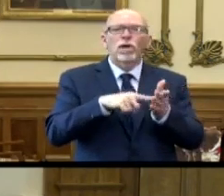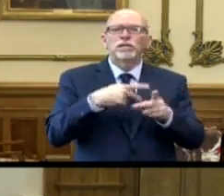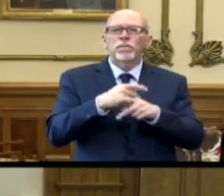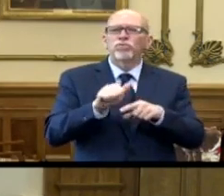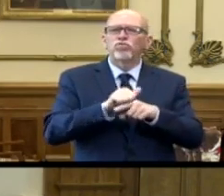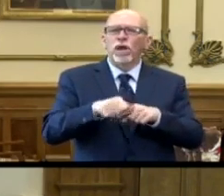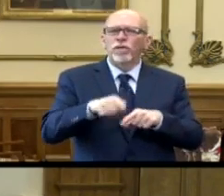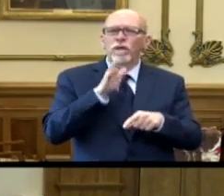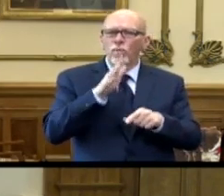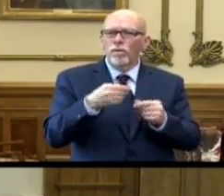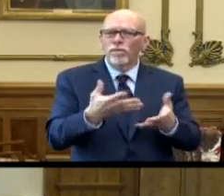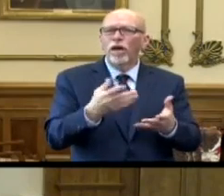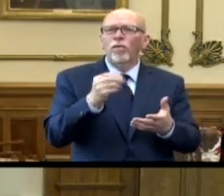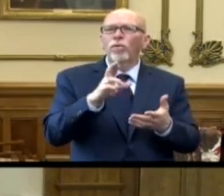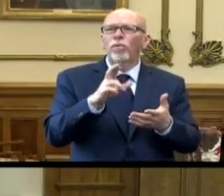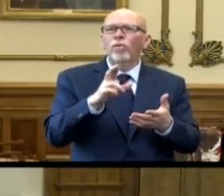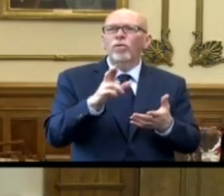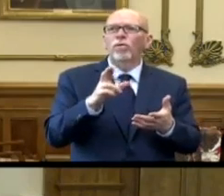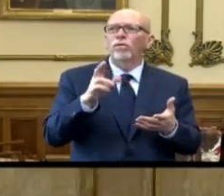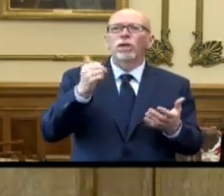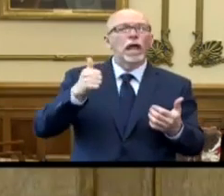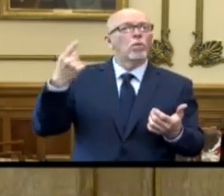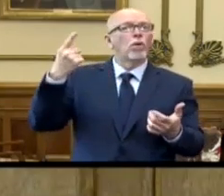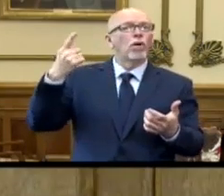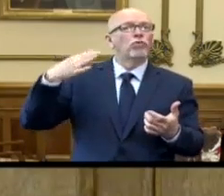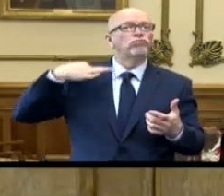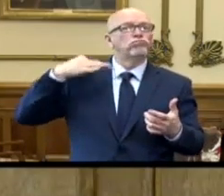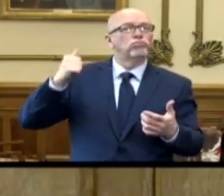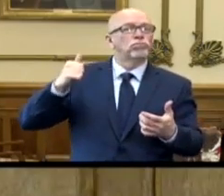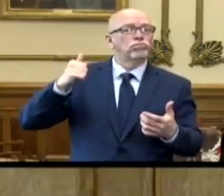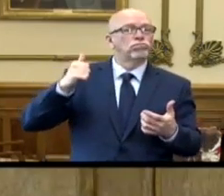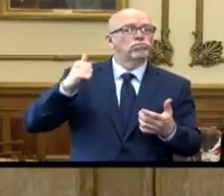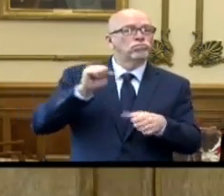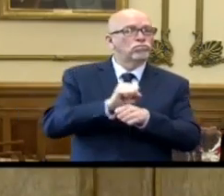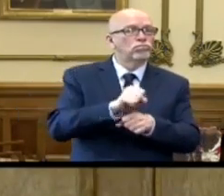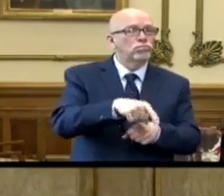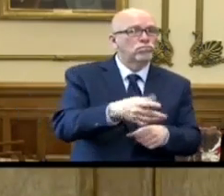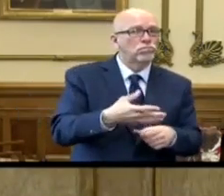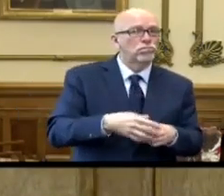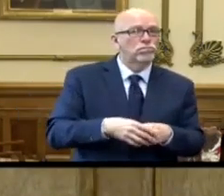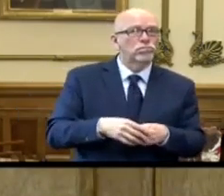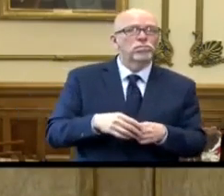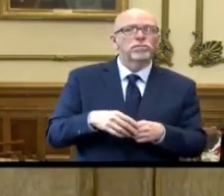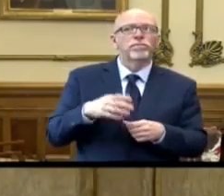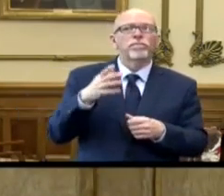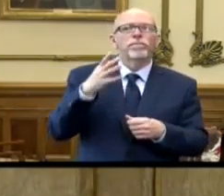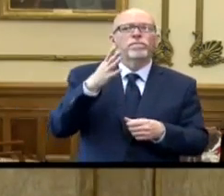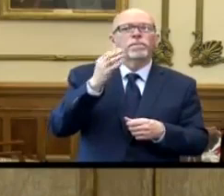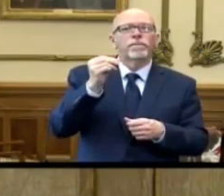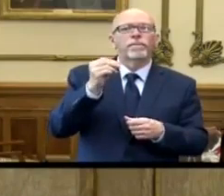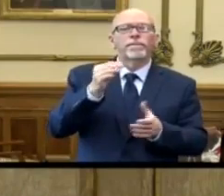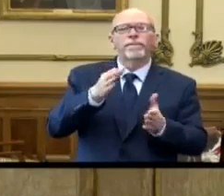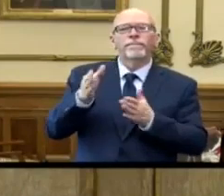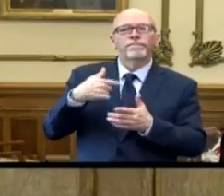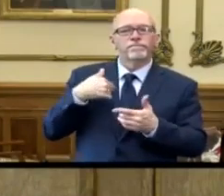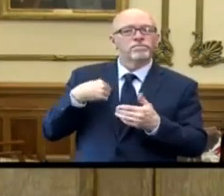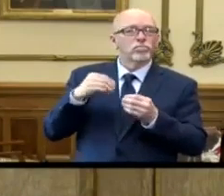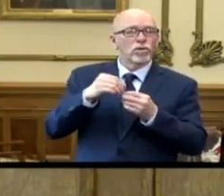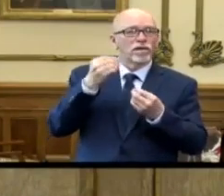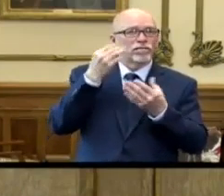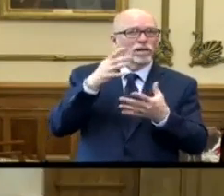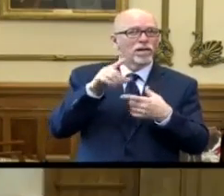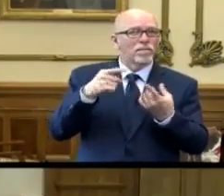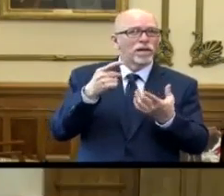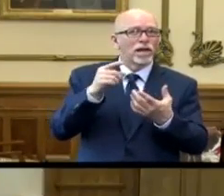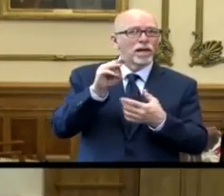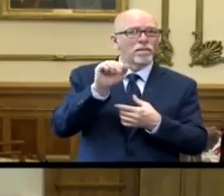training they would be getting, or can just anybody do contact tracing? And then I did want to know if we had more information on